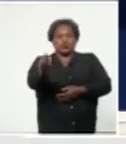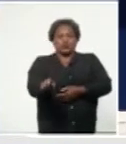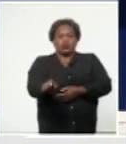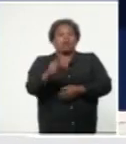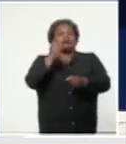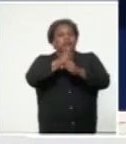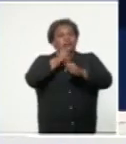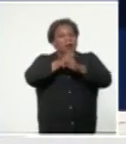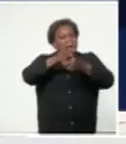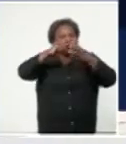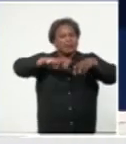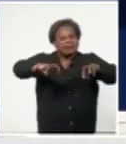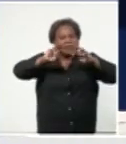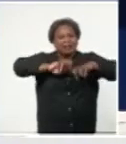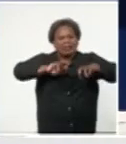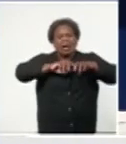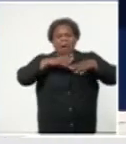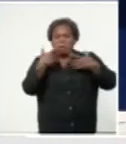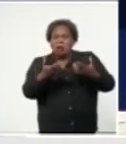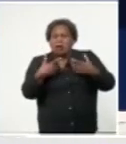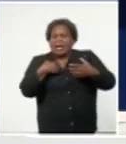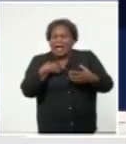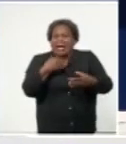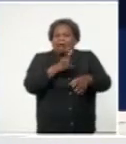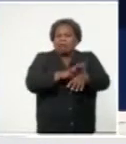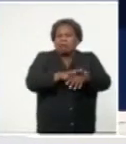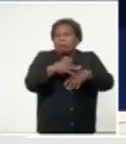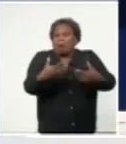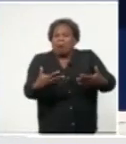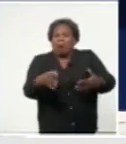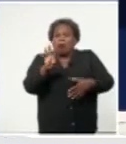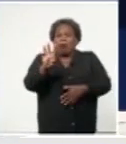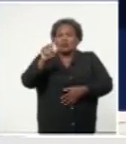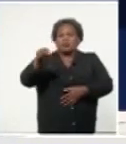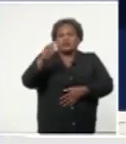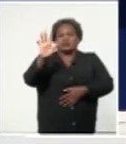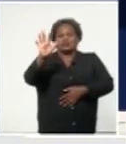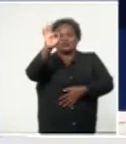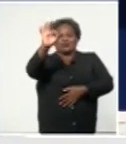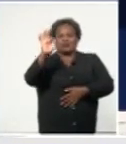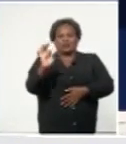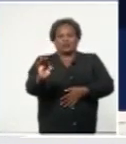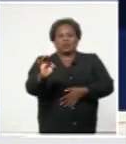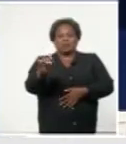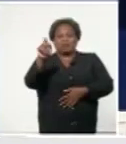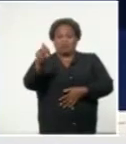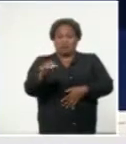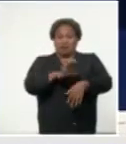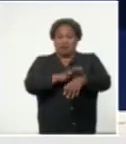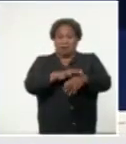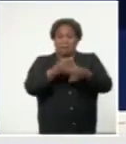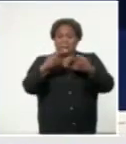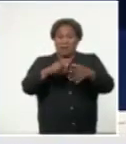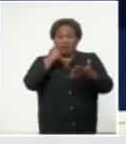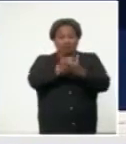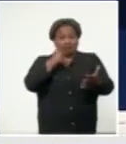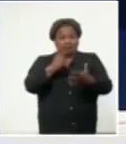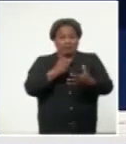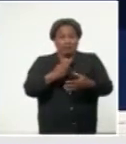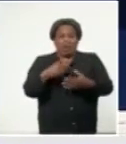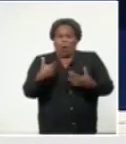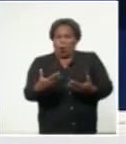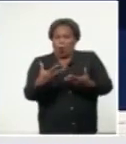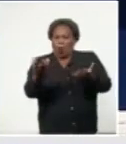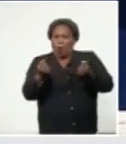of infection remains unidentified. This is 4.5% of all confirmed patients.